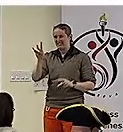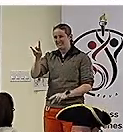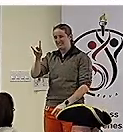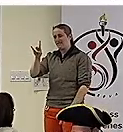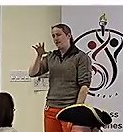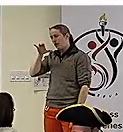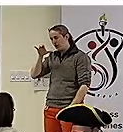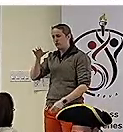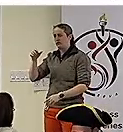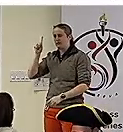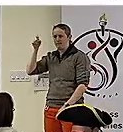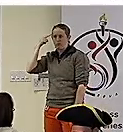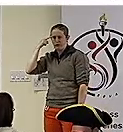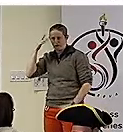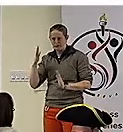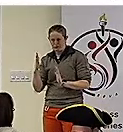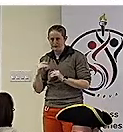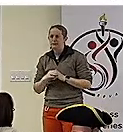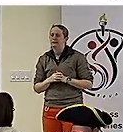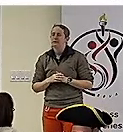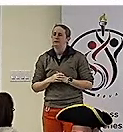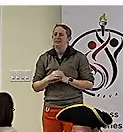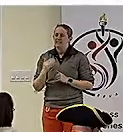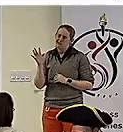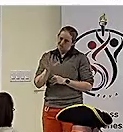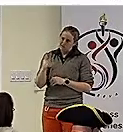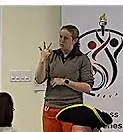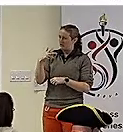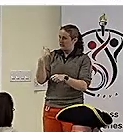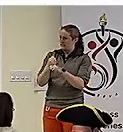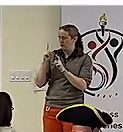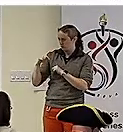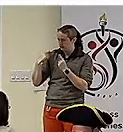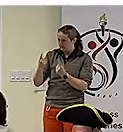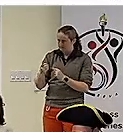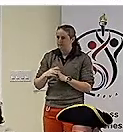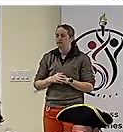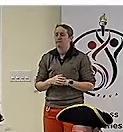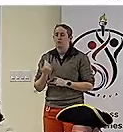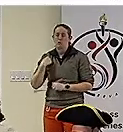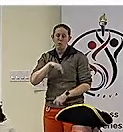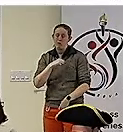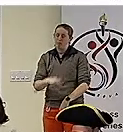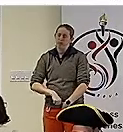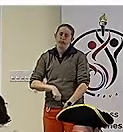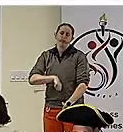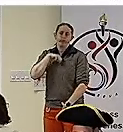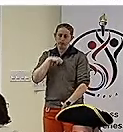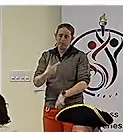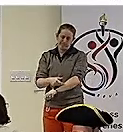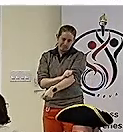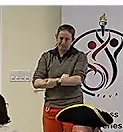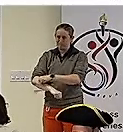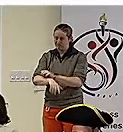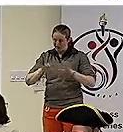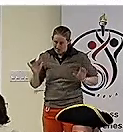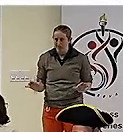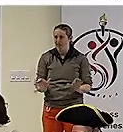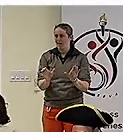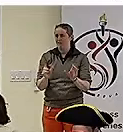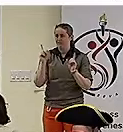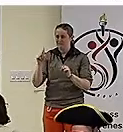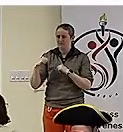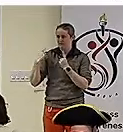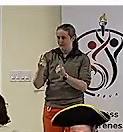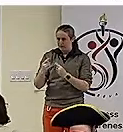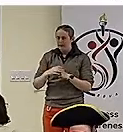bit years. We're really proud of the work that we've been able to achieve. A lot of it is